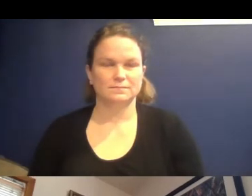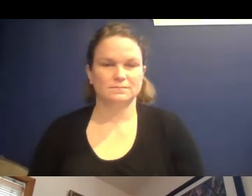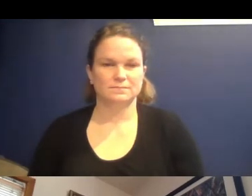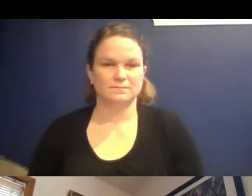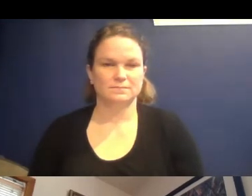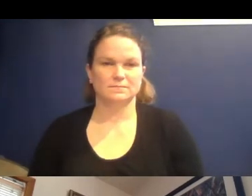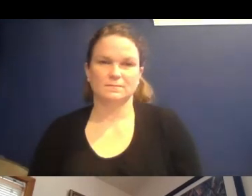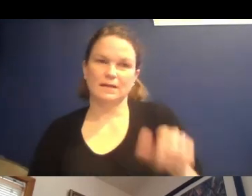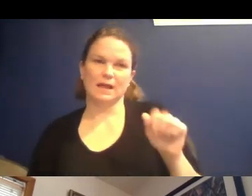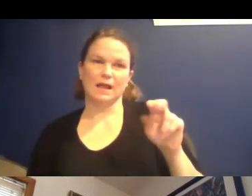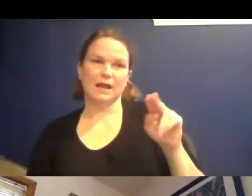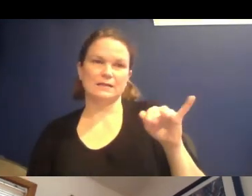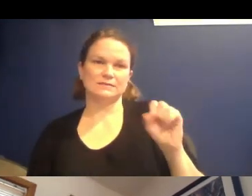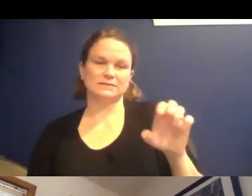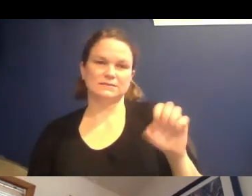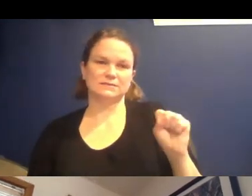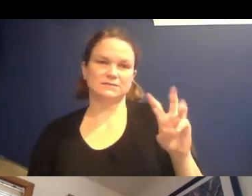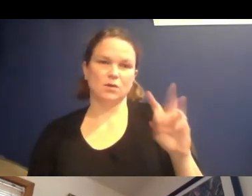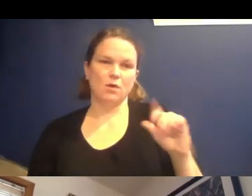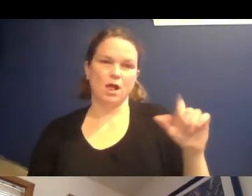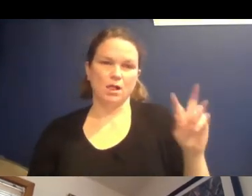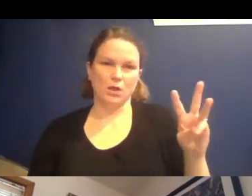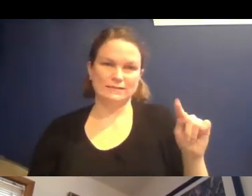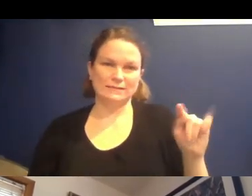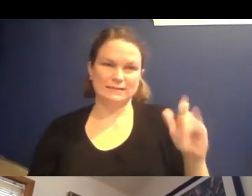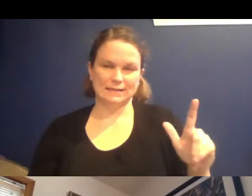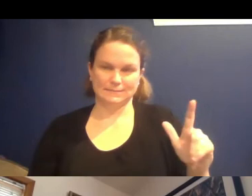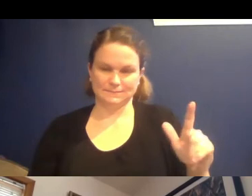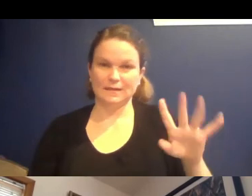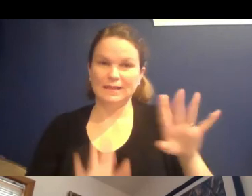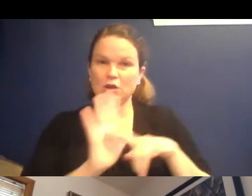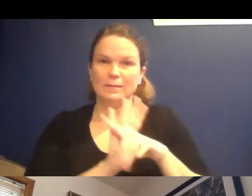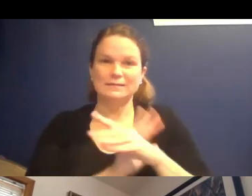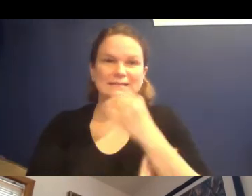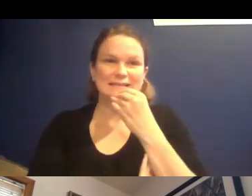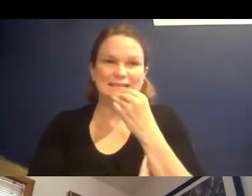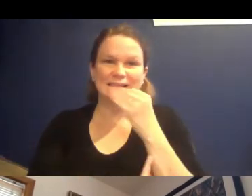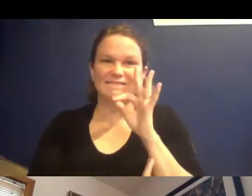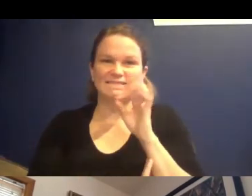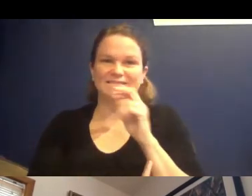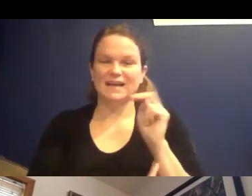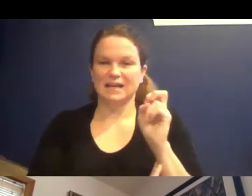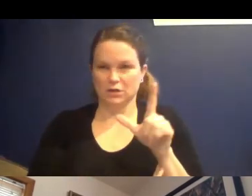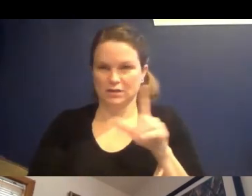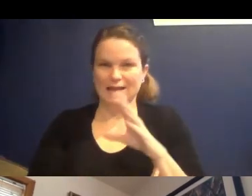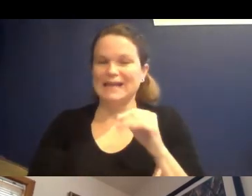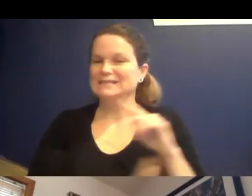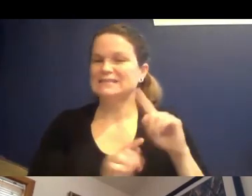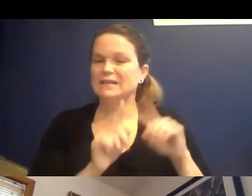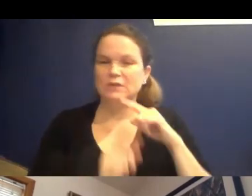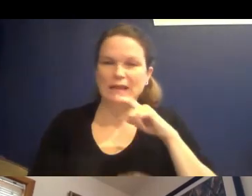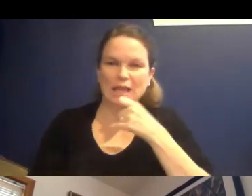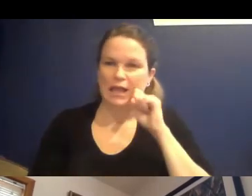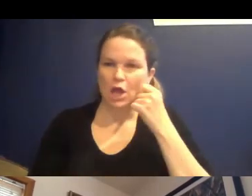This is an Anna's swallowtail. Their caterpillars eat lomatium, fennel, and plants of the carrot family. This